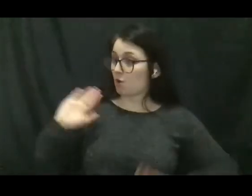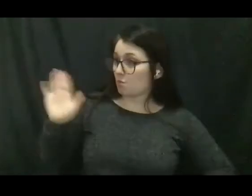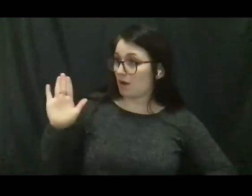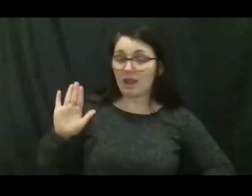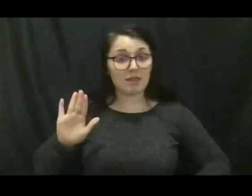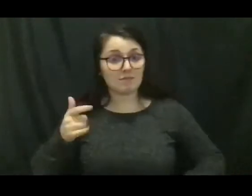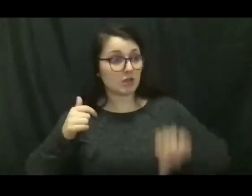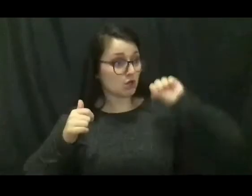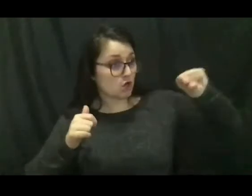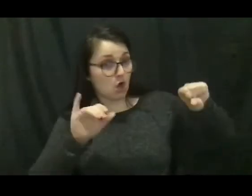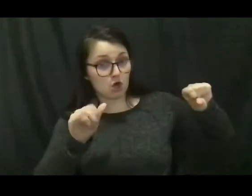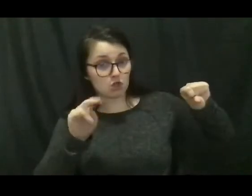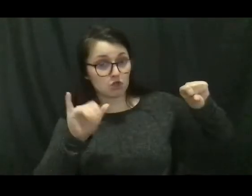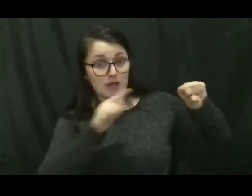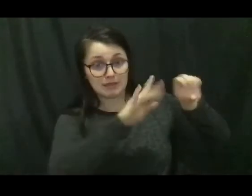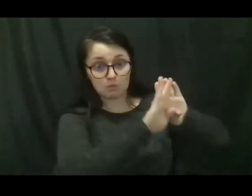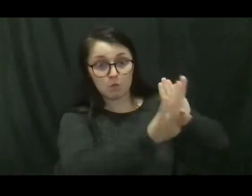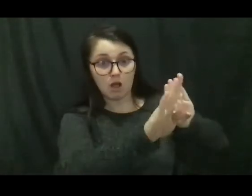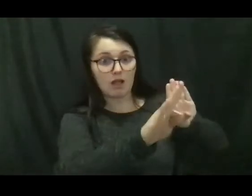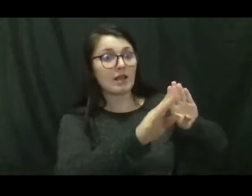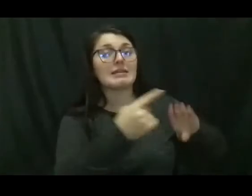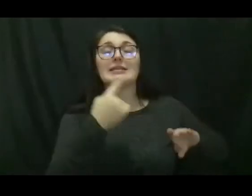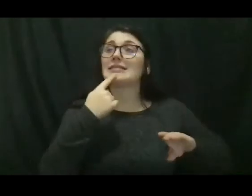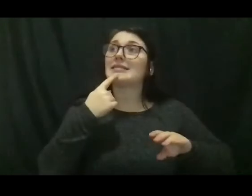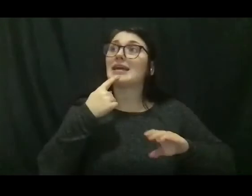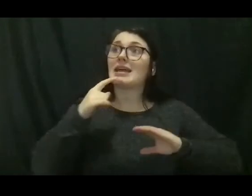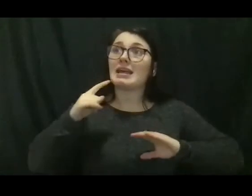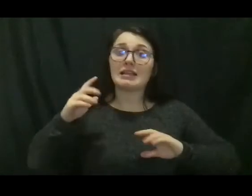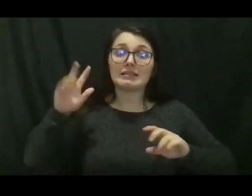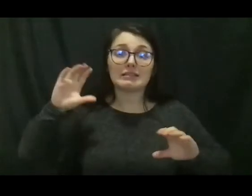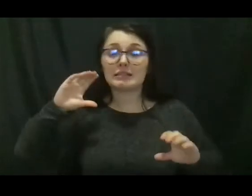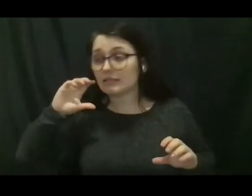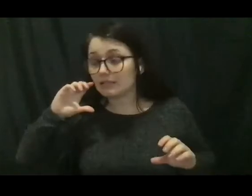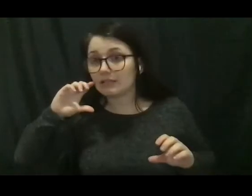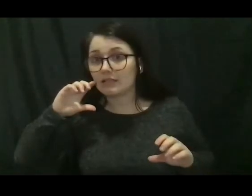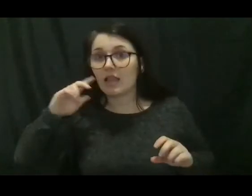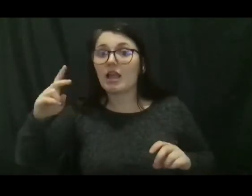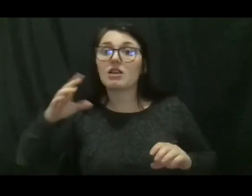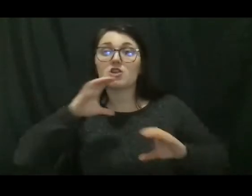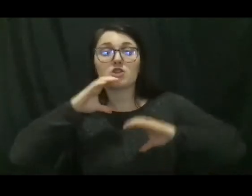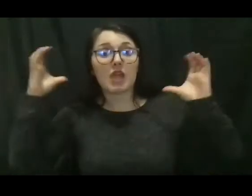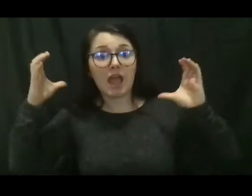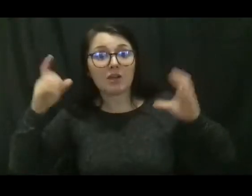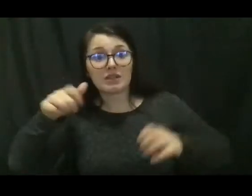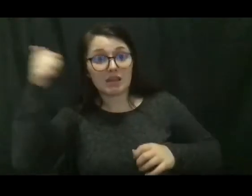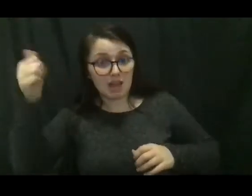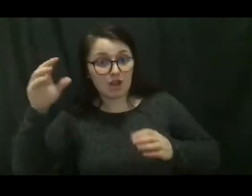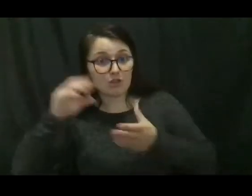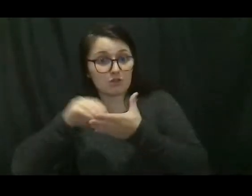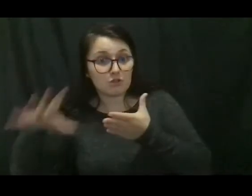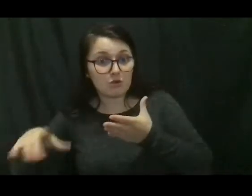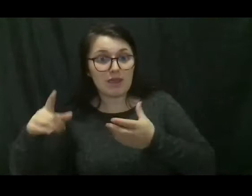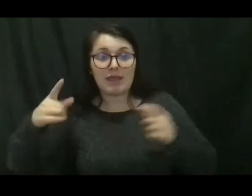wall. Johnny hops to his window and shouts upstairs to Lena in the third floor, and the diving team is ready